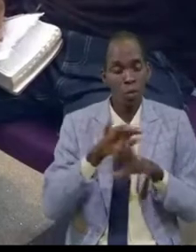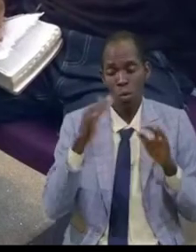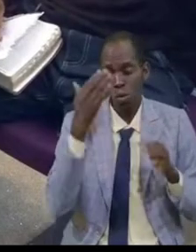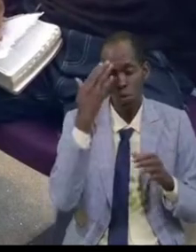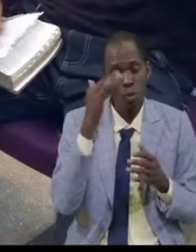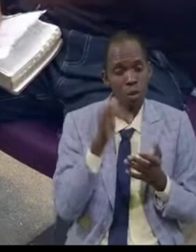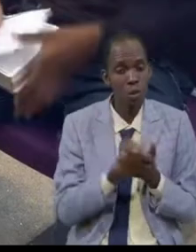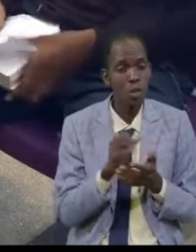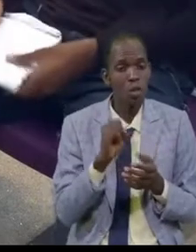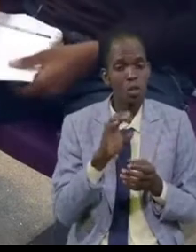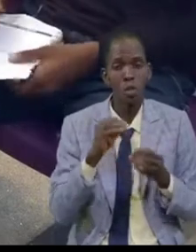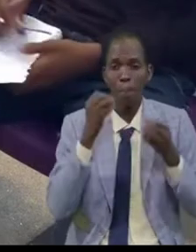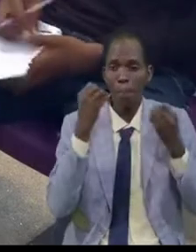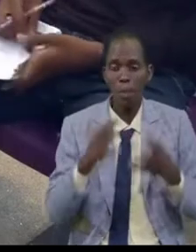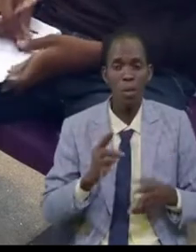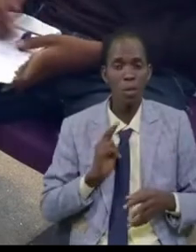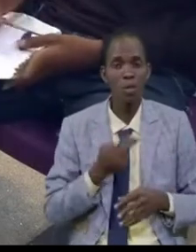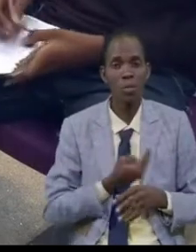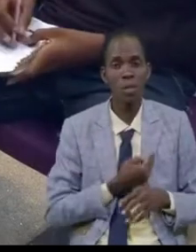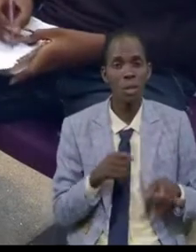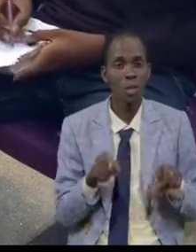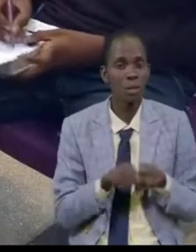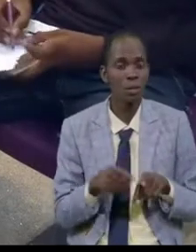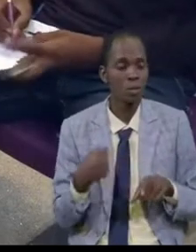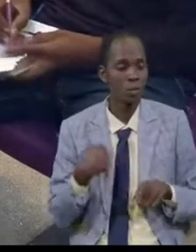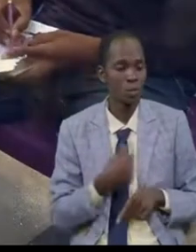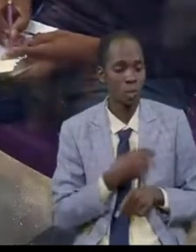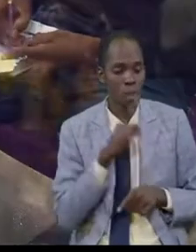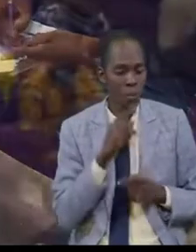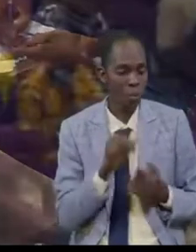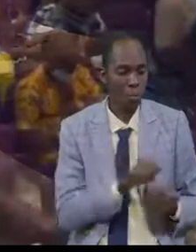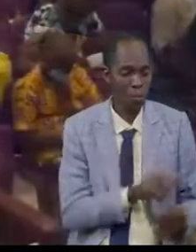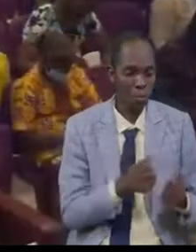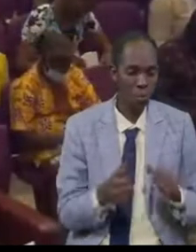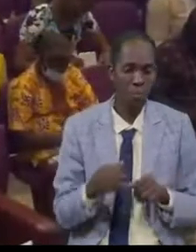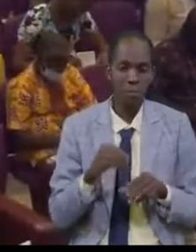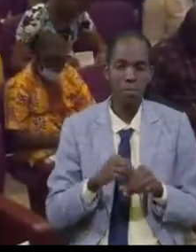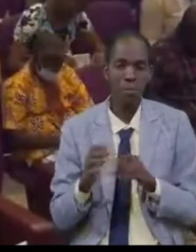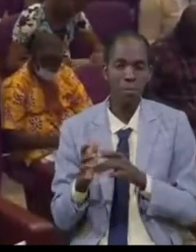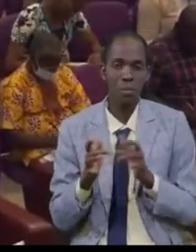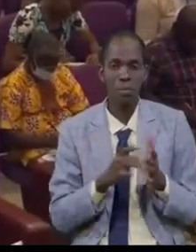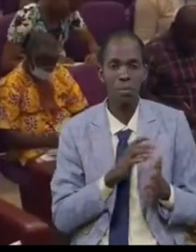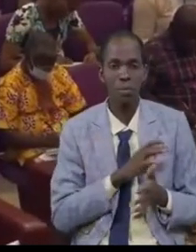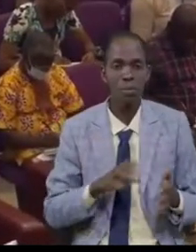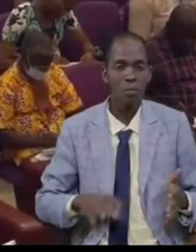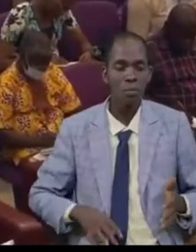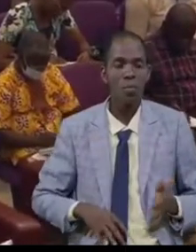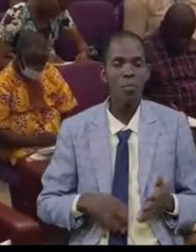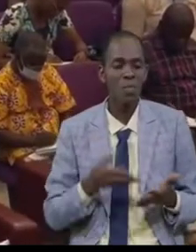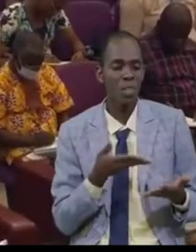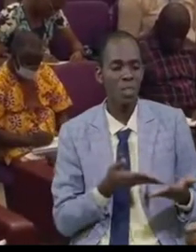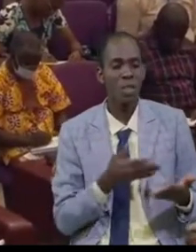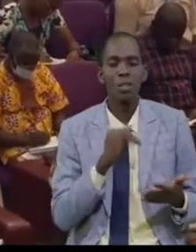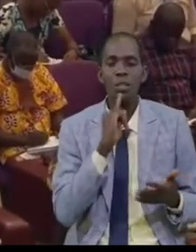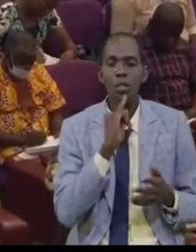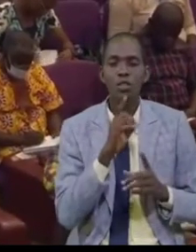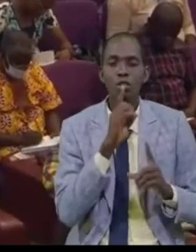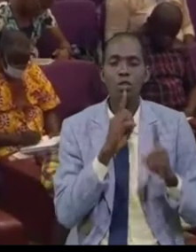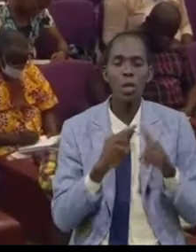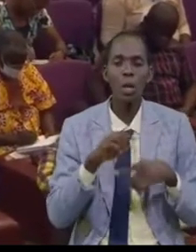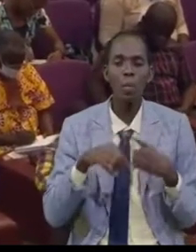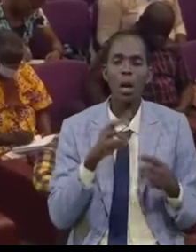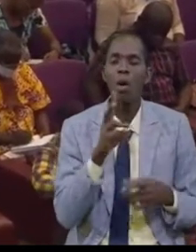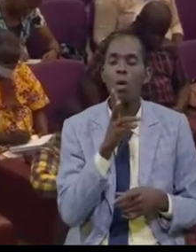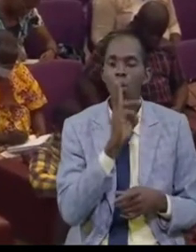that so many of us as were baptized into Jesus Christ, this referring to water baptism,